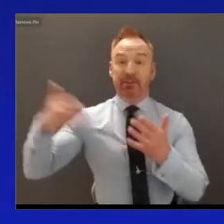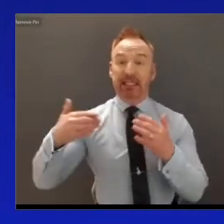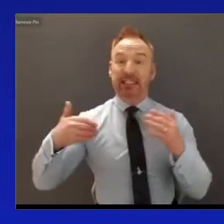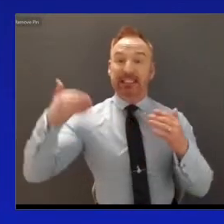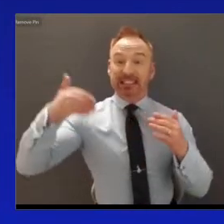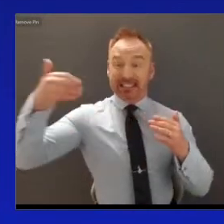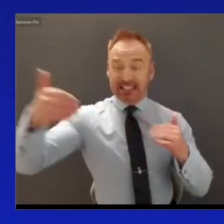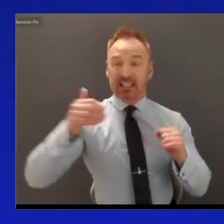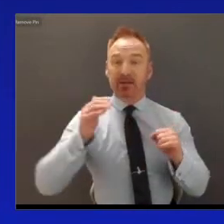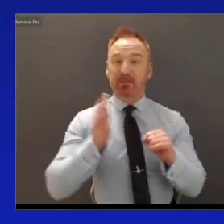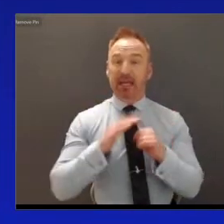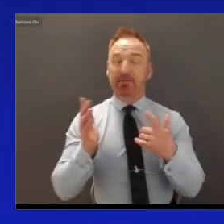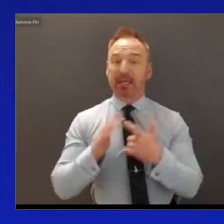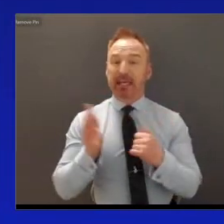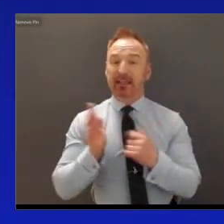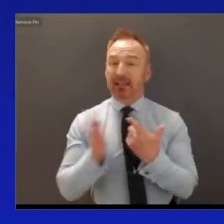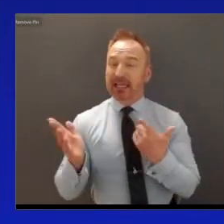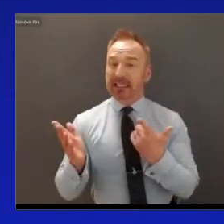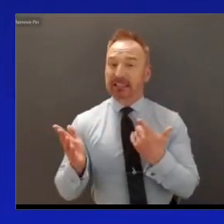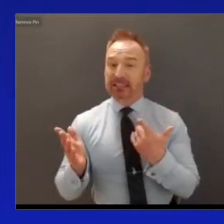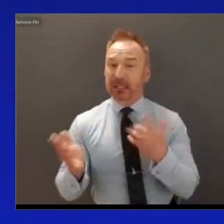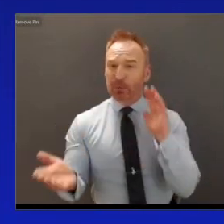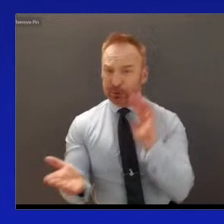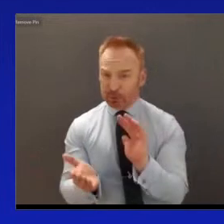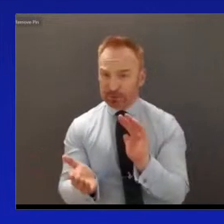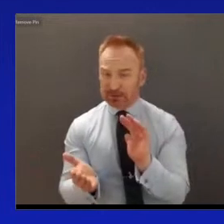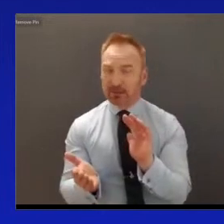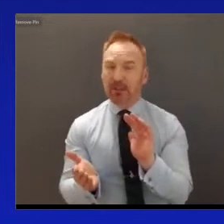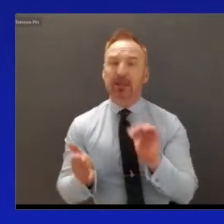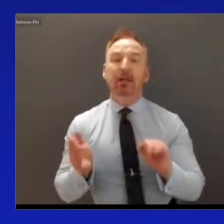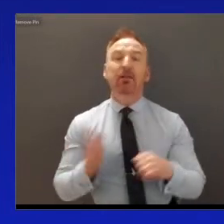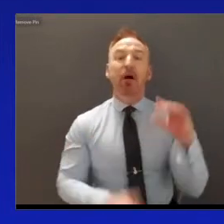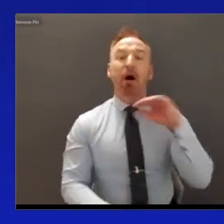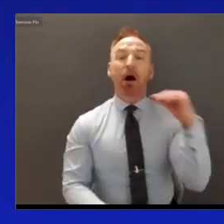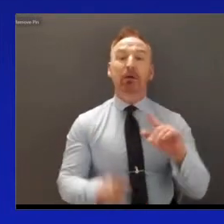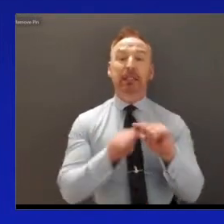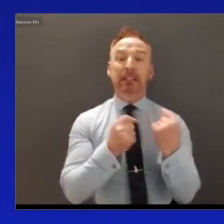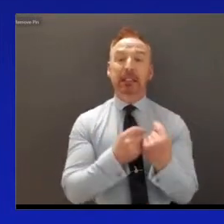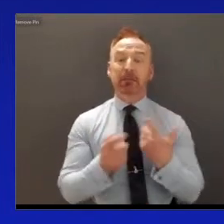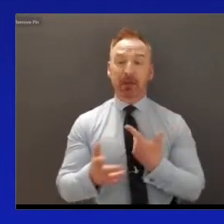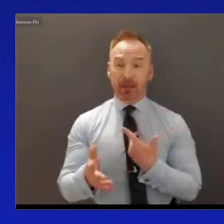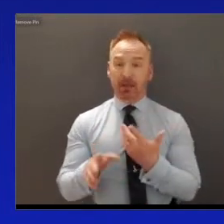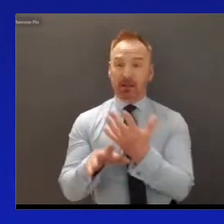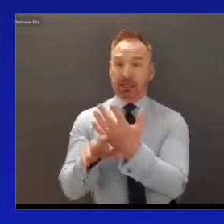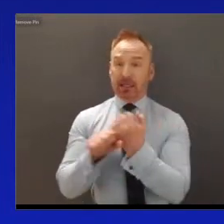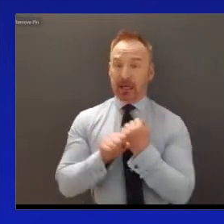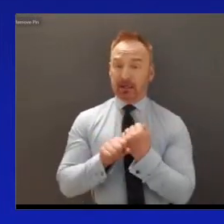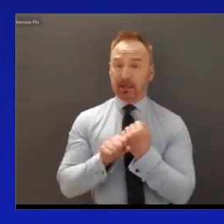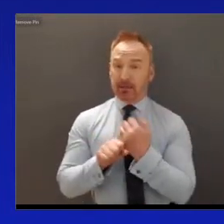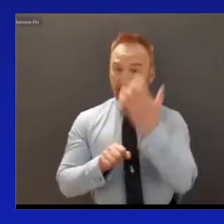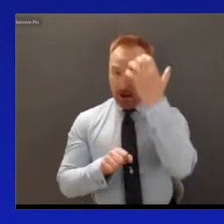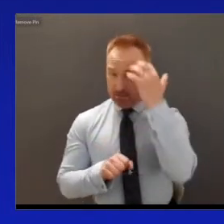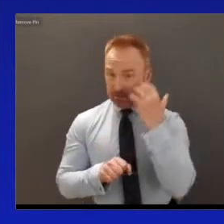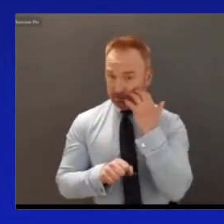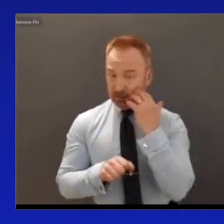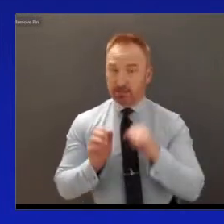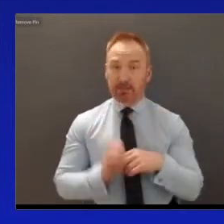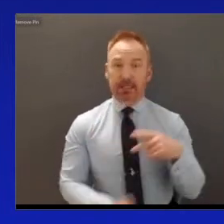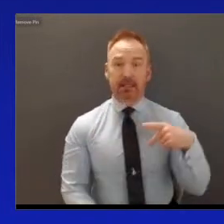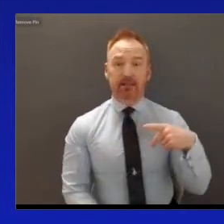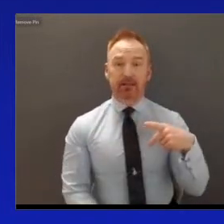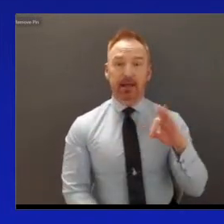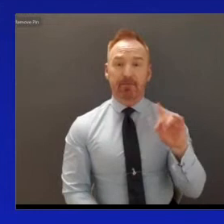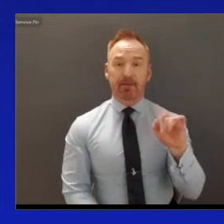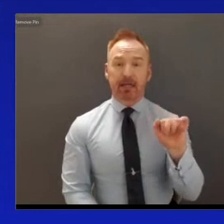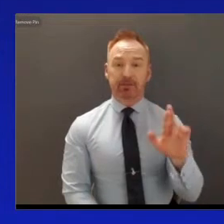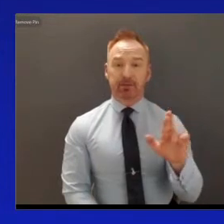back with the team. As you know, currently the Ottawa Hospital receives all the vaccine for the Ottawa area because we only have the Pfizer vaccine,